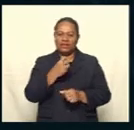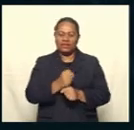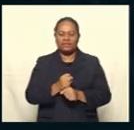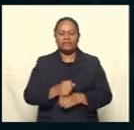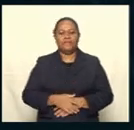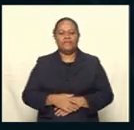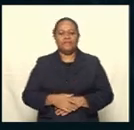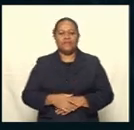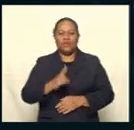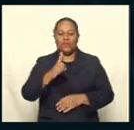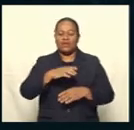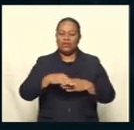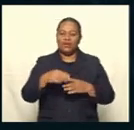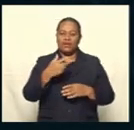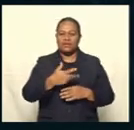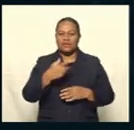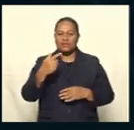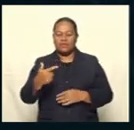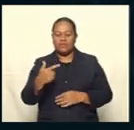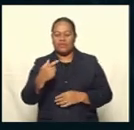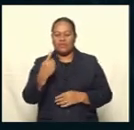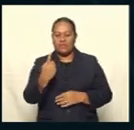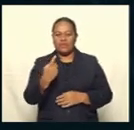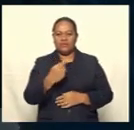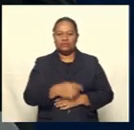moves from $1.81 to $1.74.